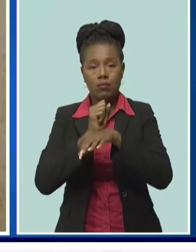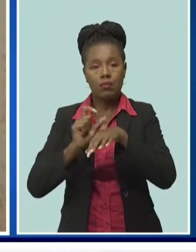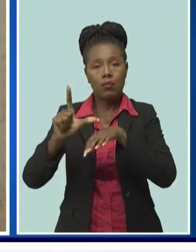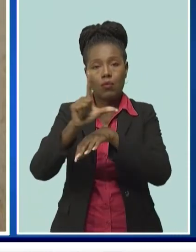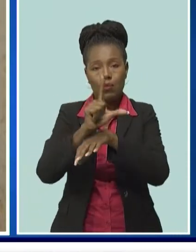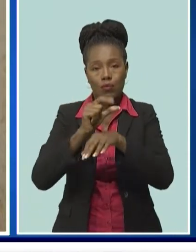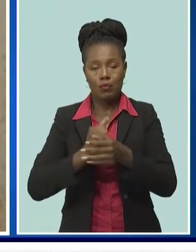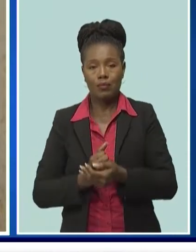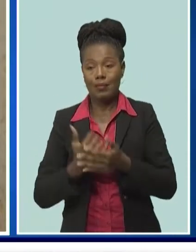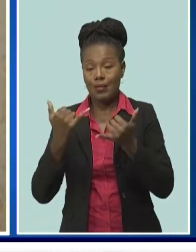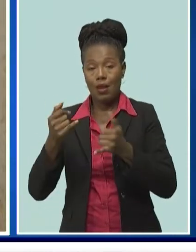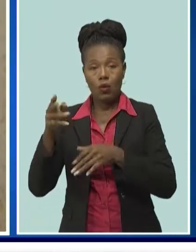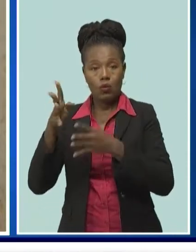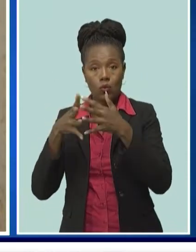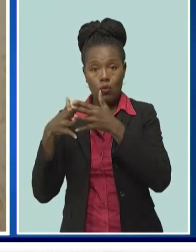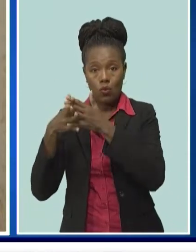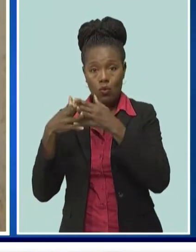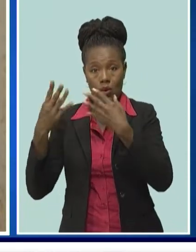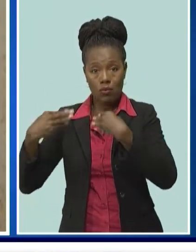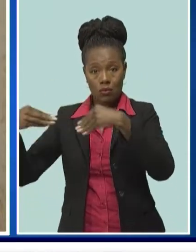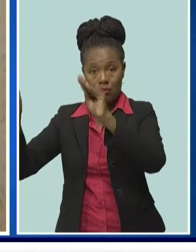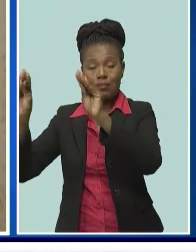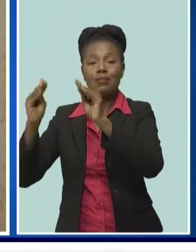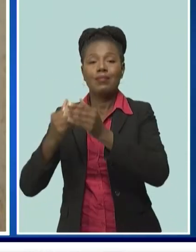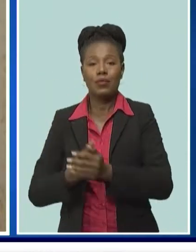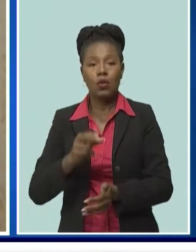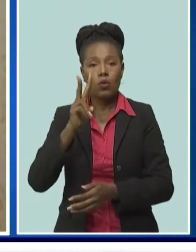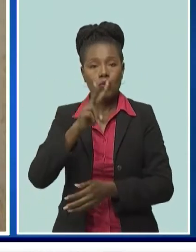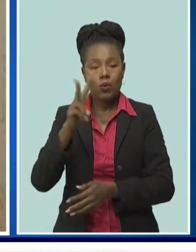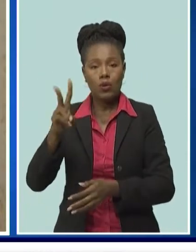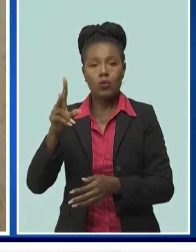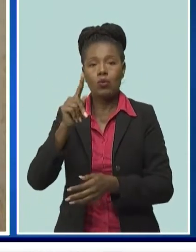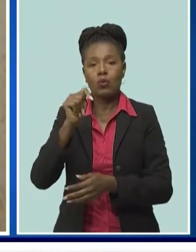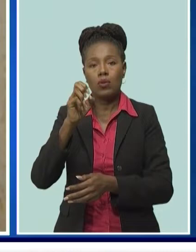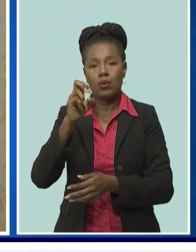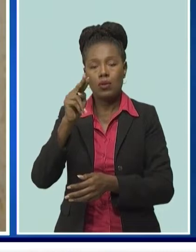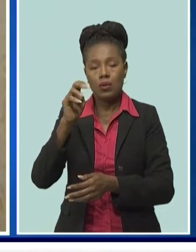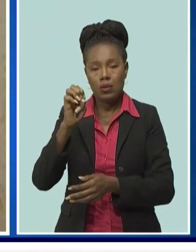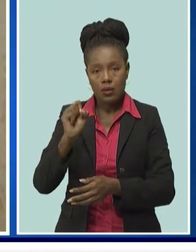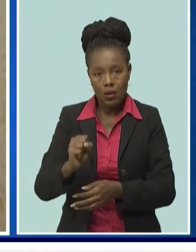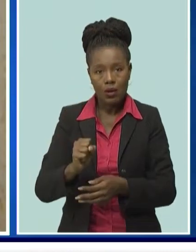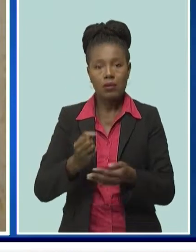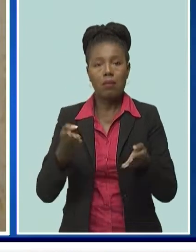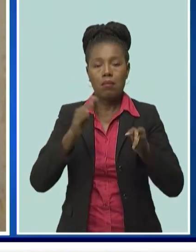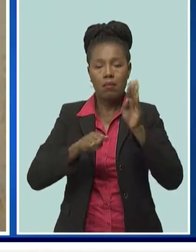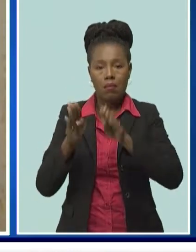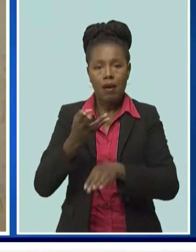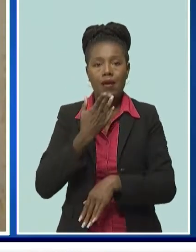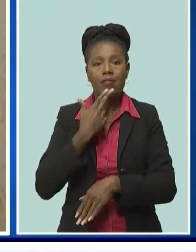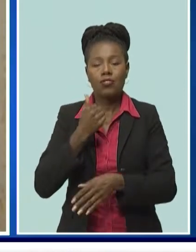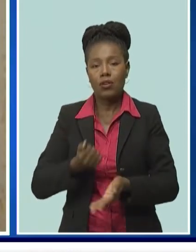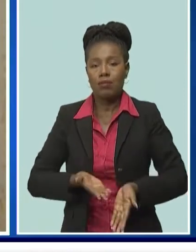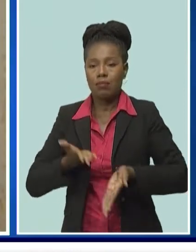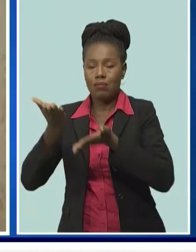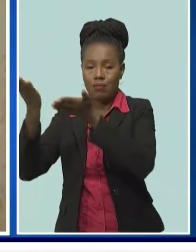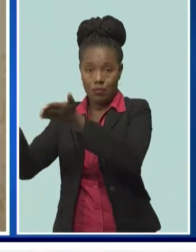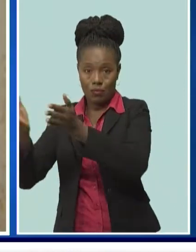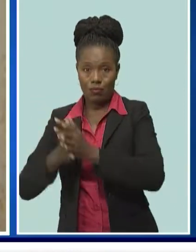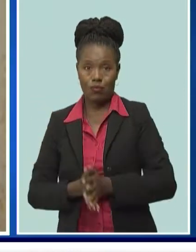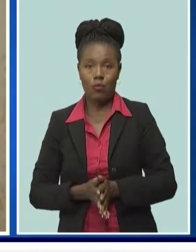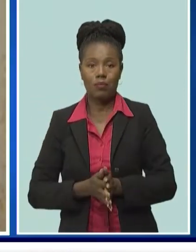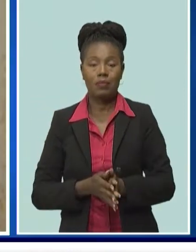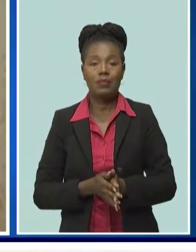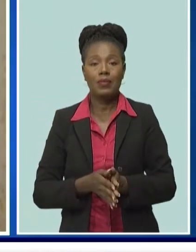we're getting into the U.S. market. 22 tons of packaged sugar has been exported to the USA. That shipment left